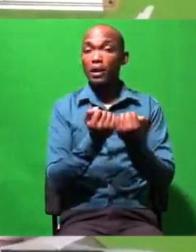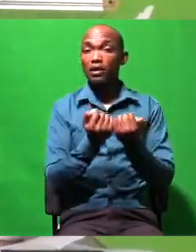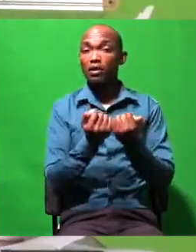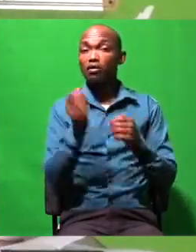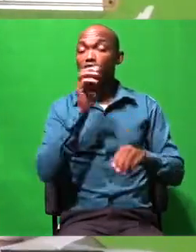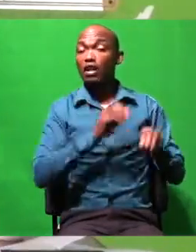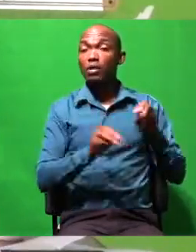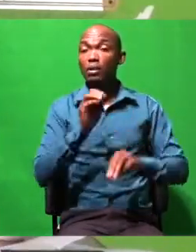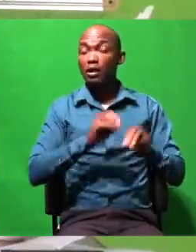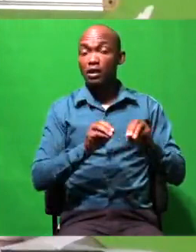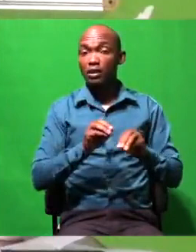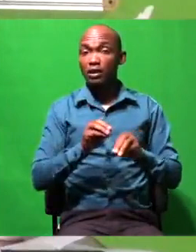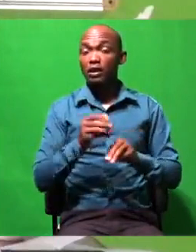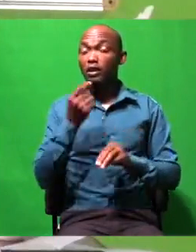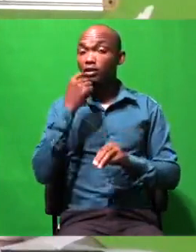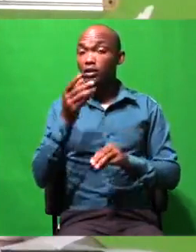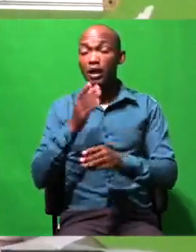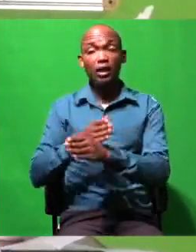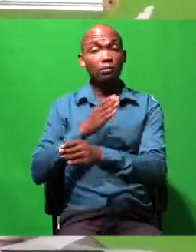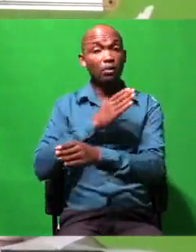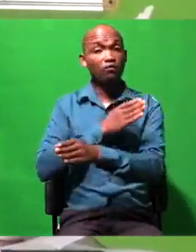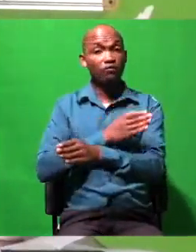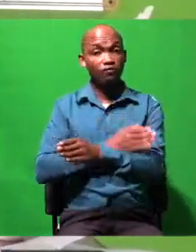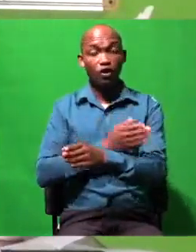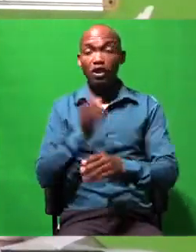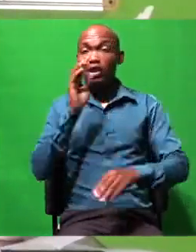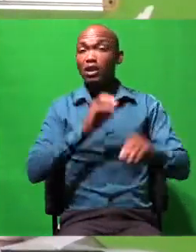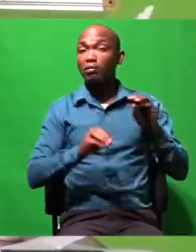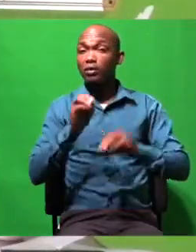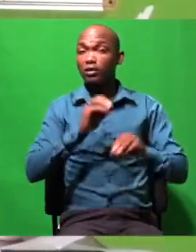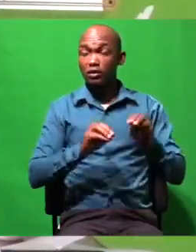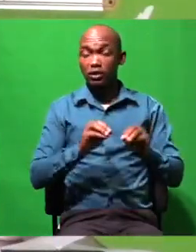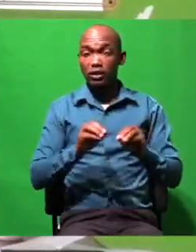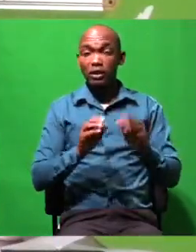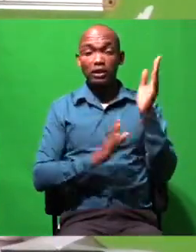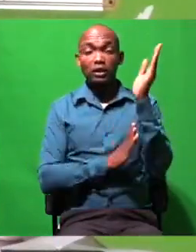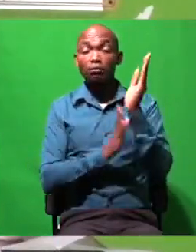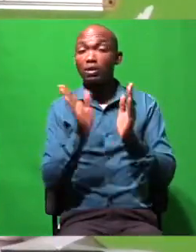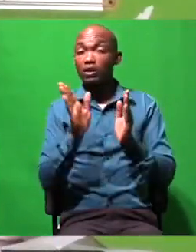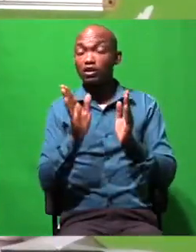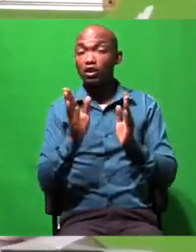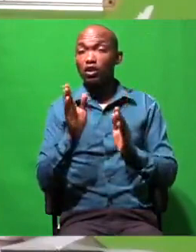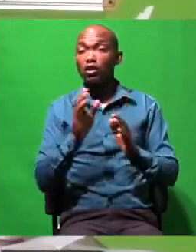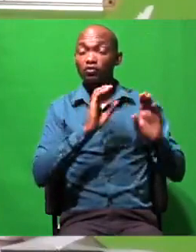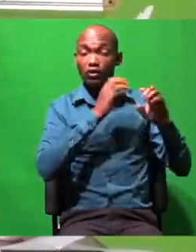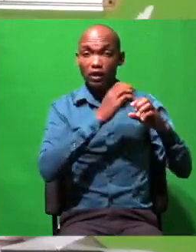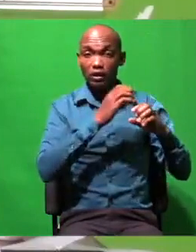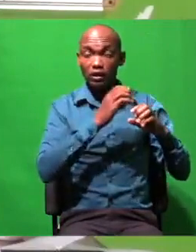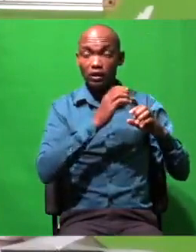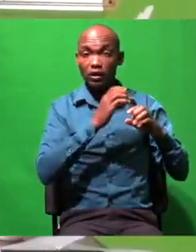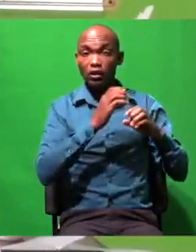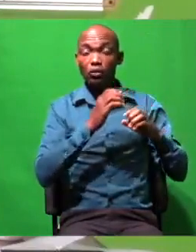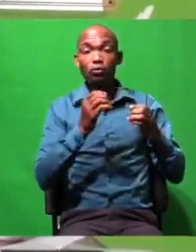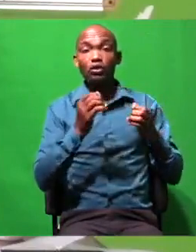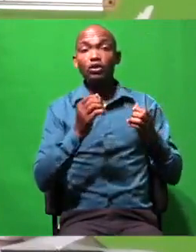of chemicals. As we said earlier, chemistry is a branch of science that deals with the